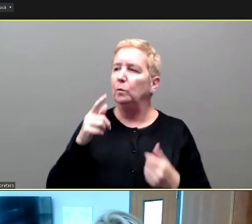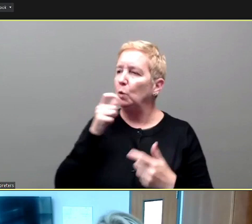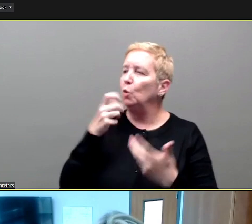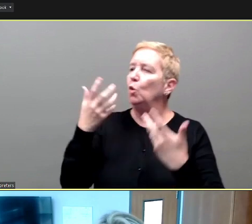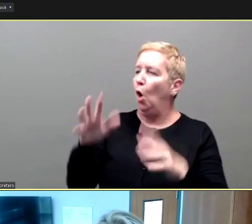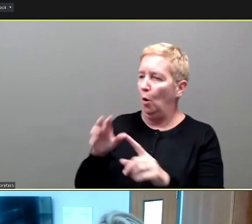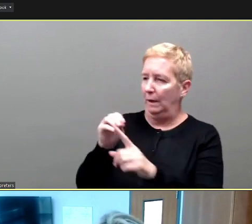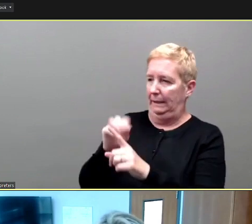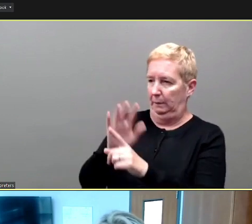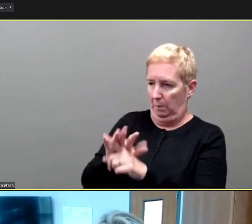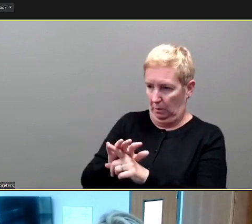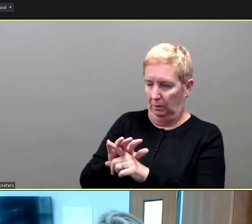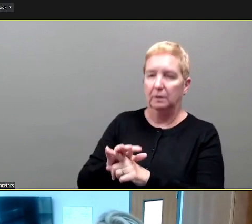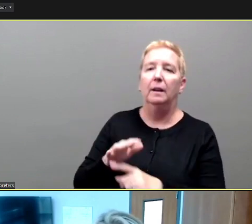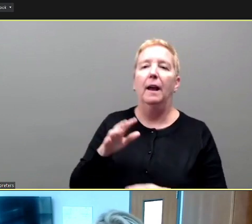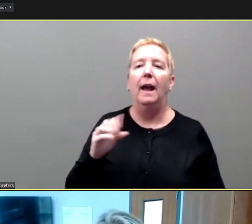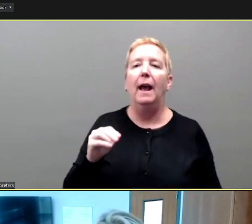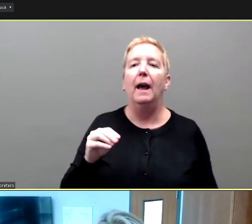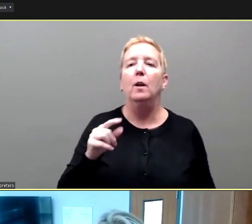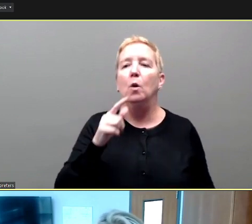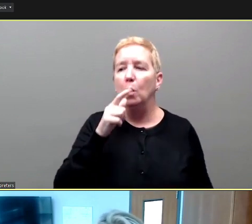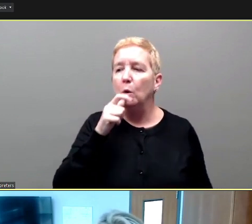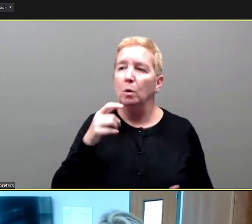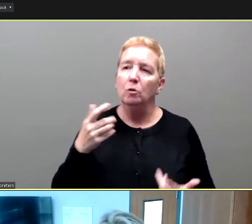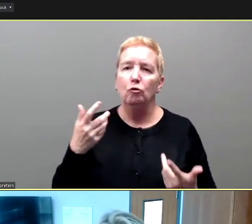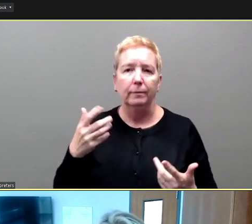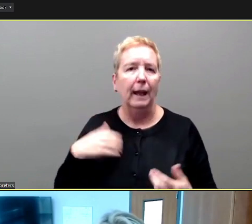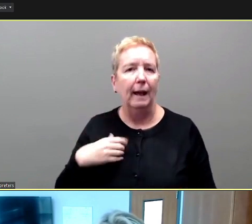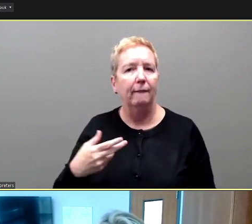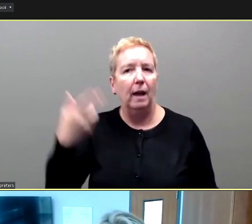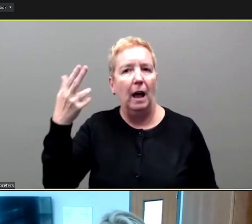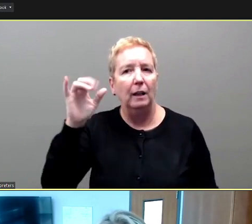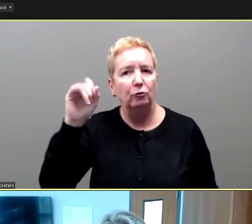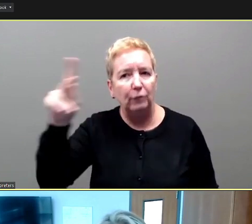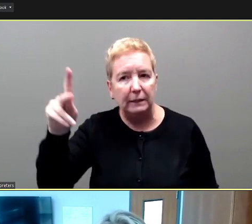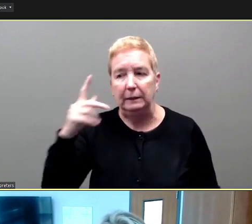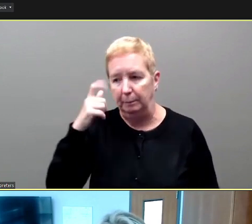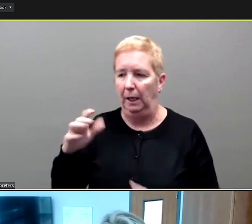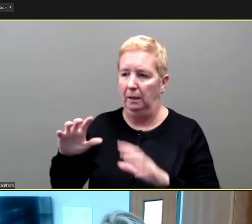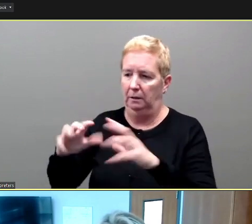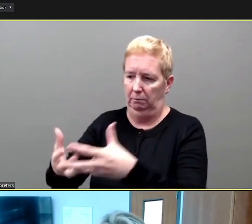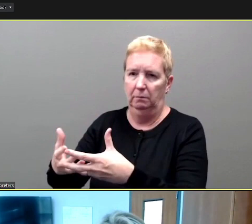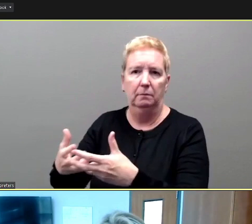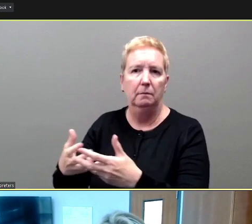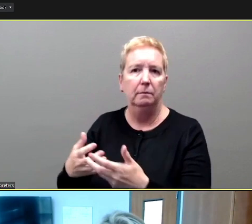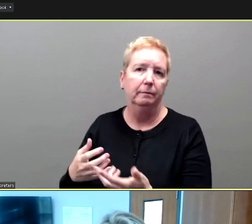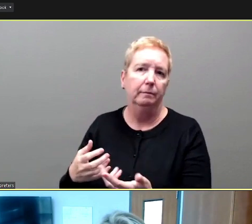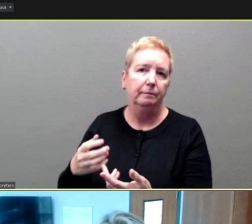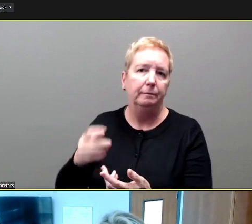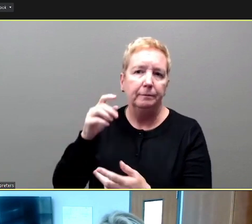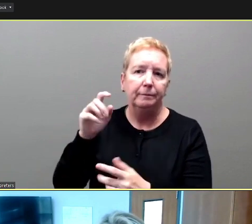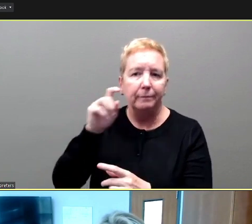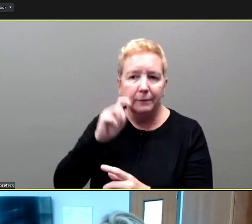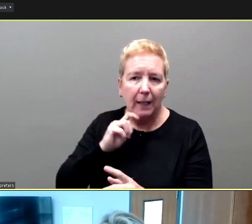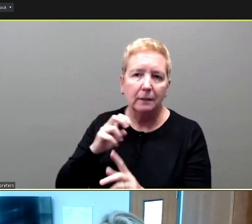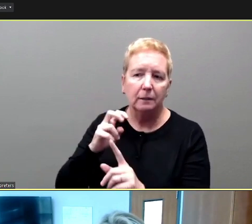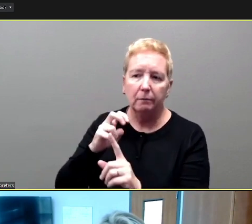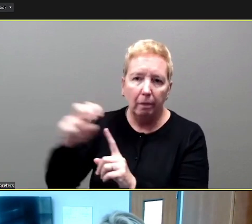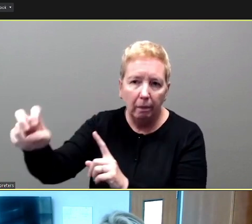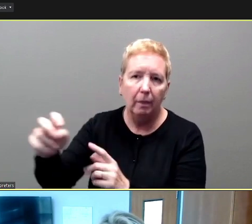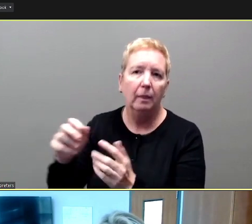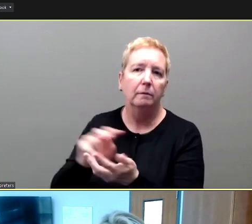exposed and those who are at high risk because they're in a high risk group. So, Jody, what's our next